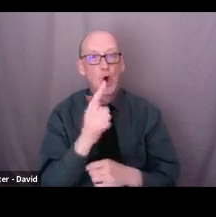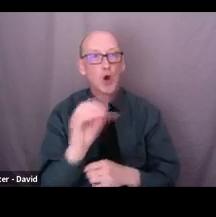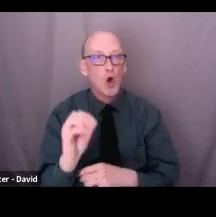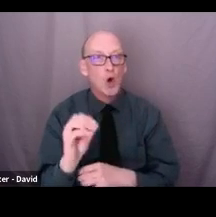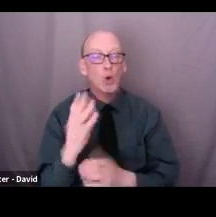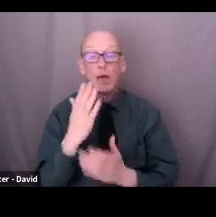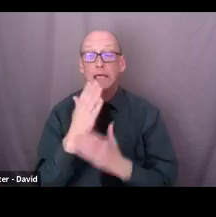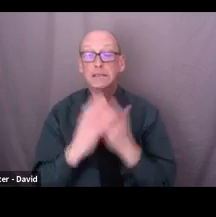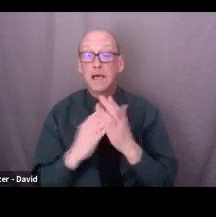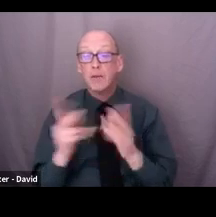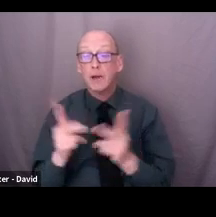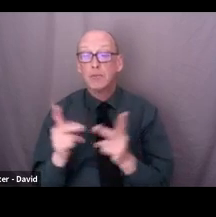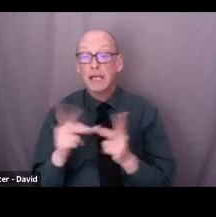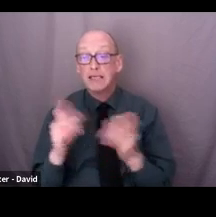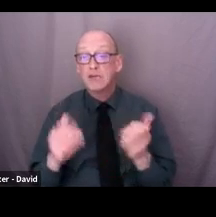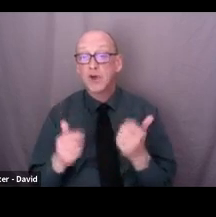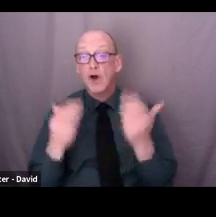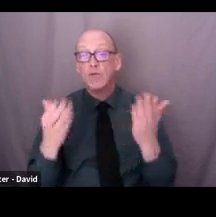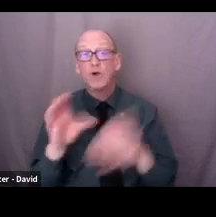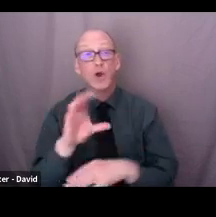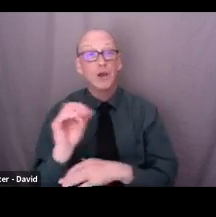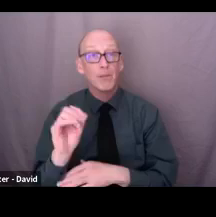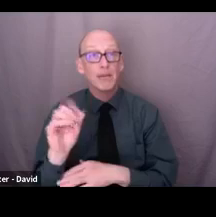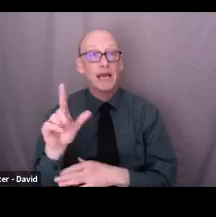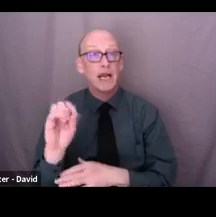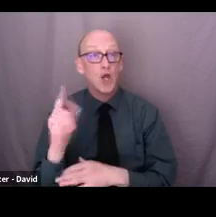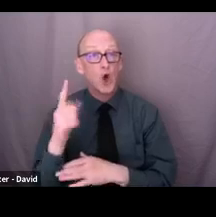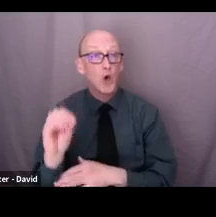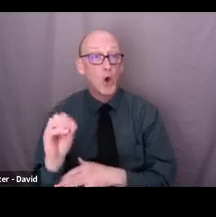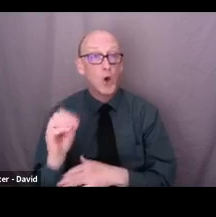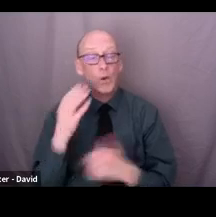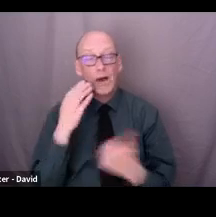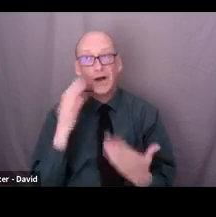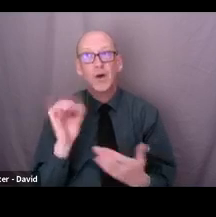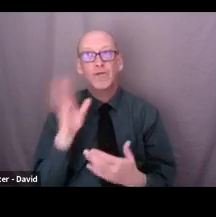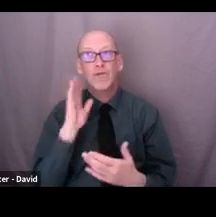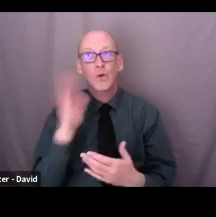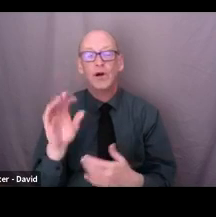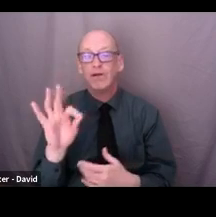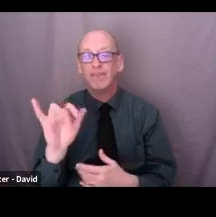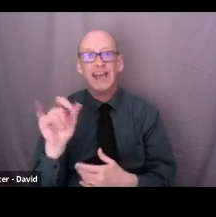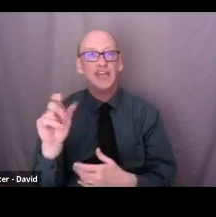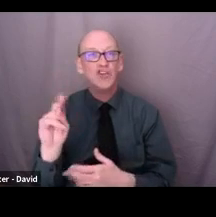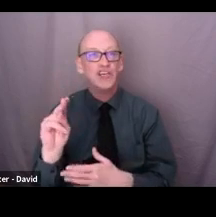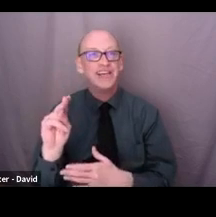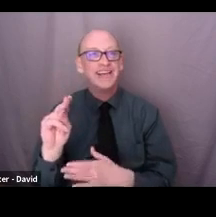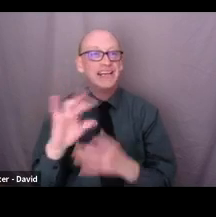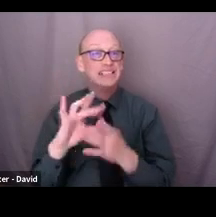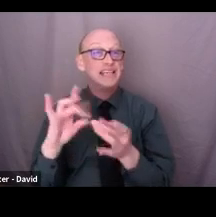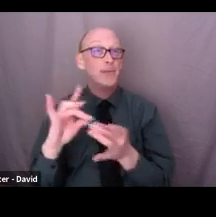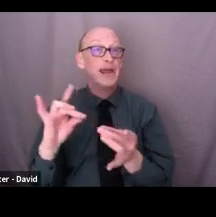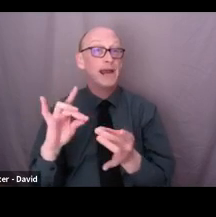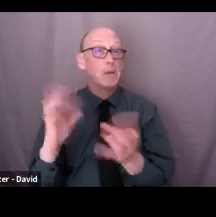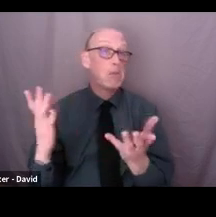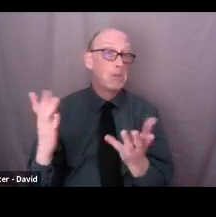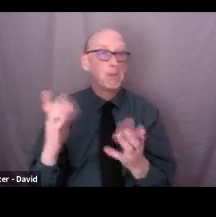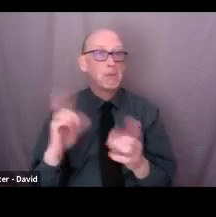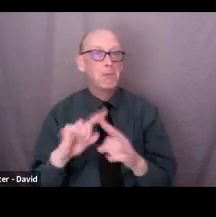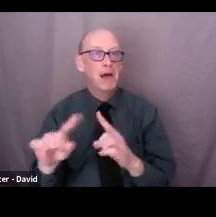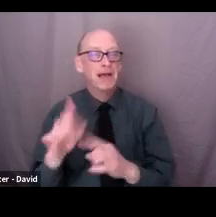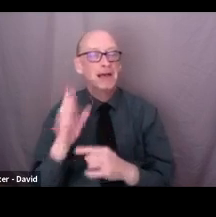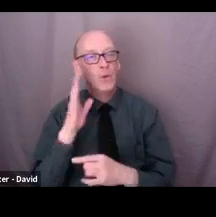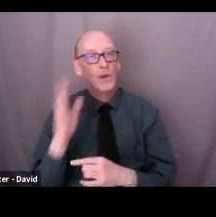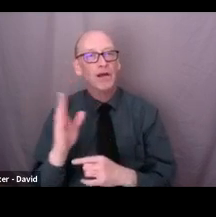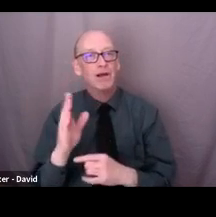logos on masks. So I don't know if they're going to be a fashion statement quite to that extent, but I think there's certainly going to